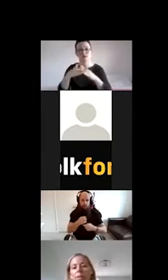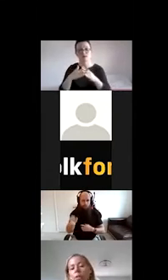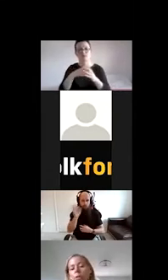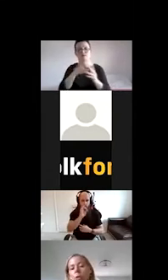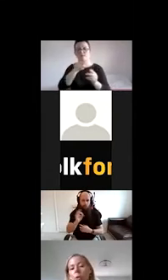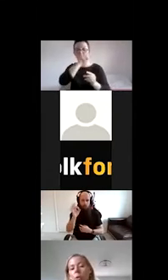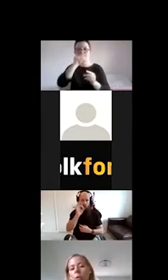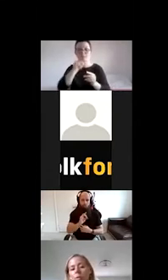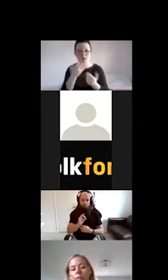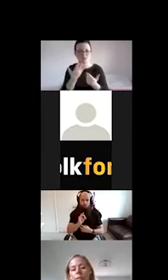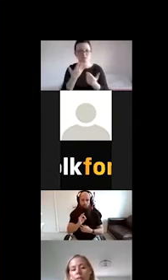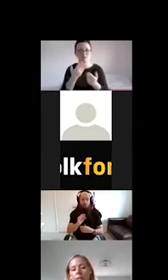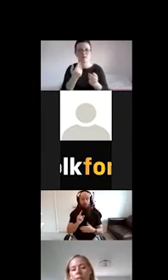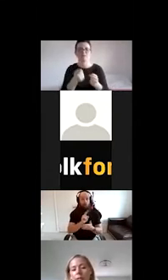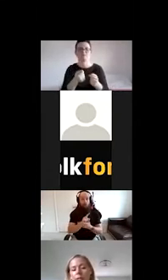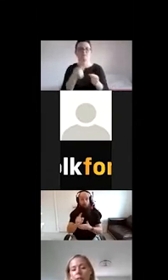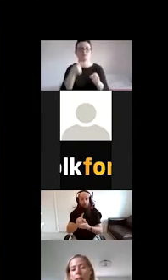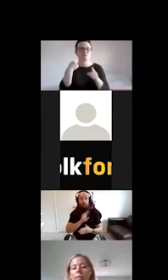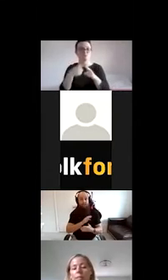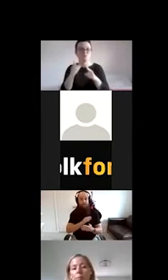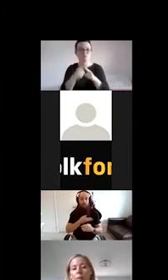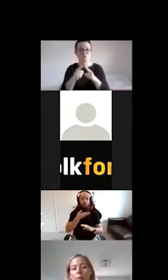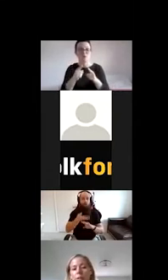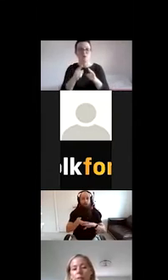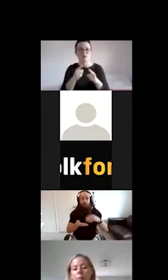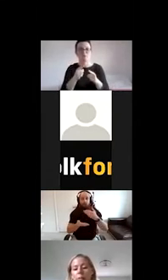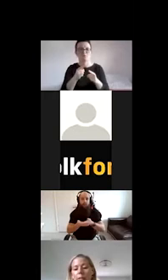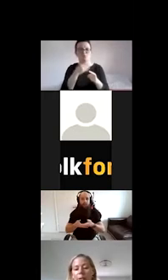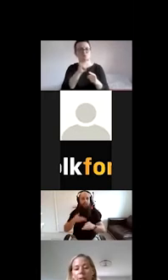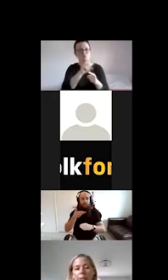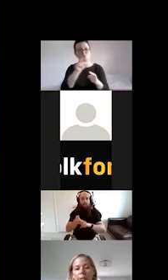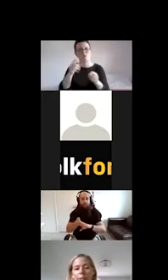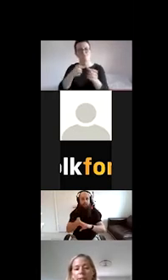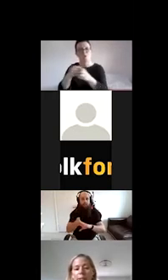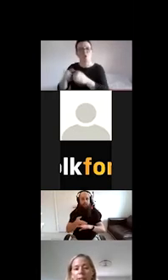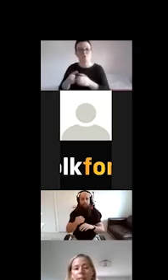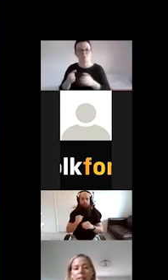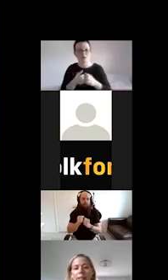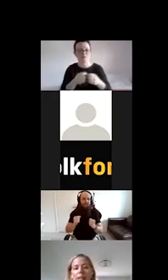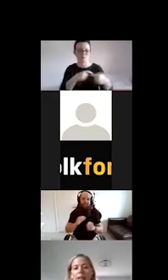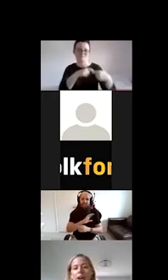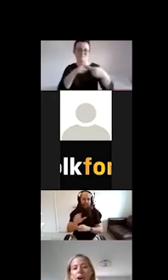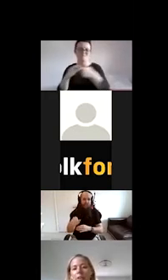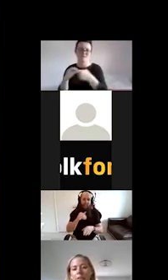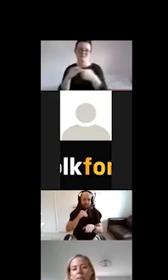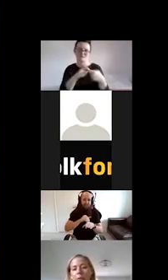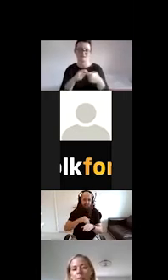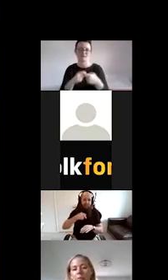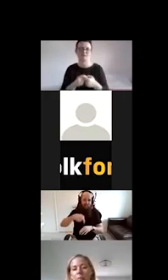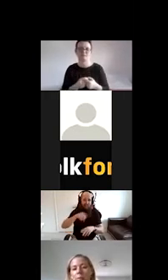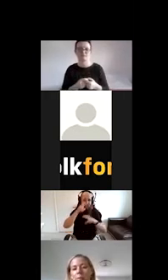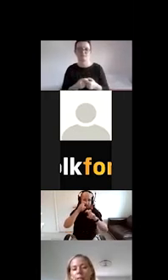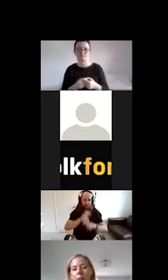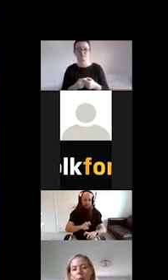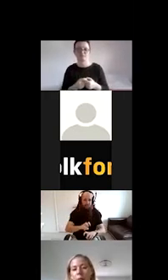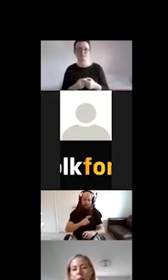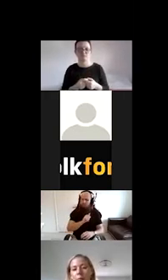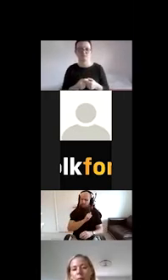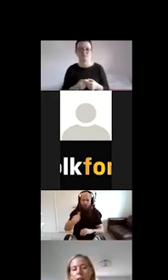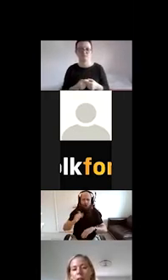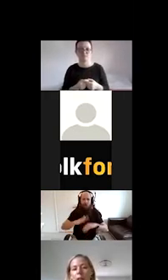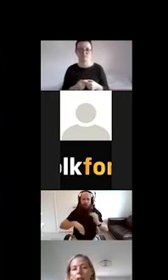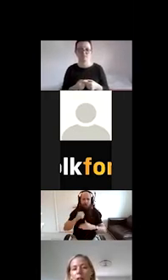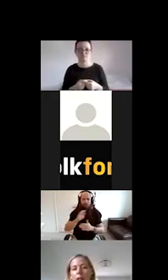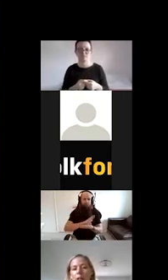overlap, and not all of the case examples, for example, included in this study are exclusive peace building